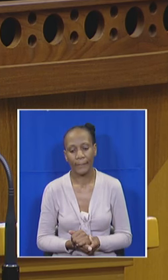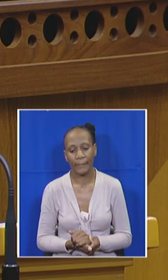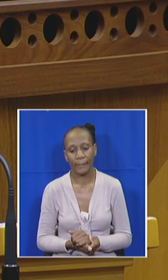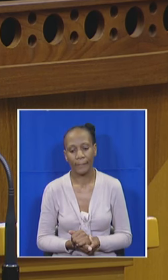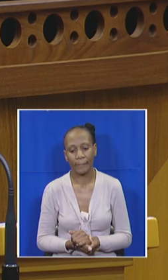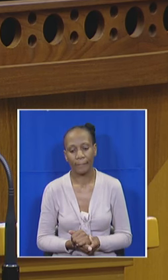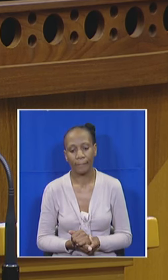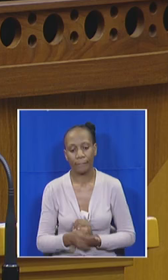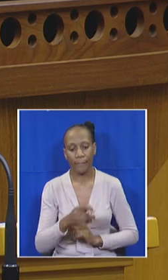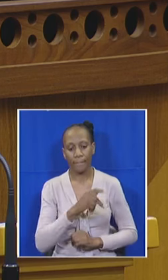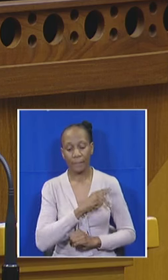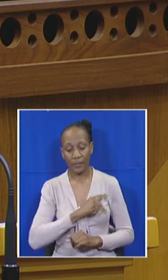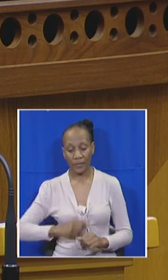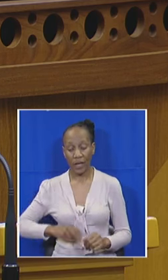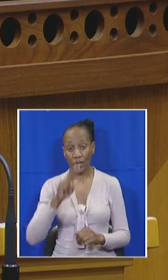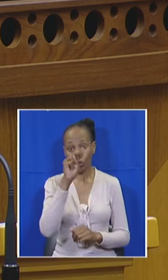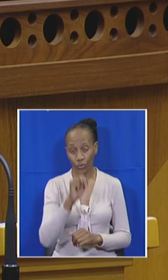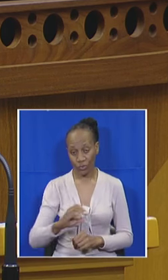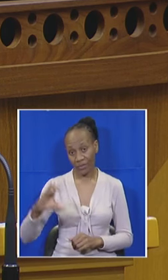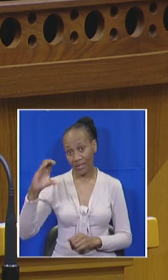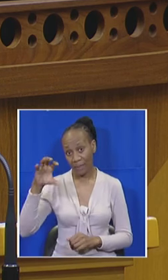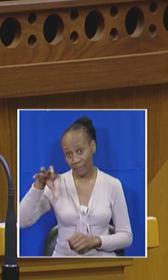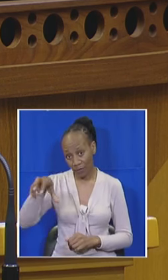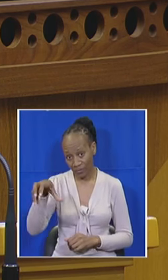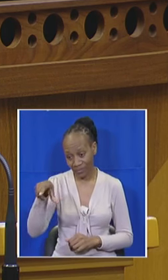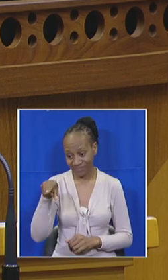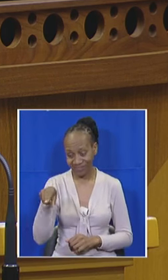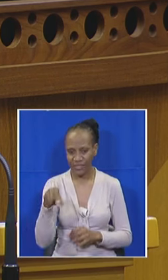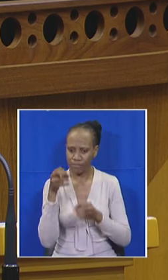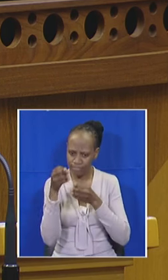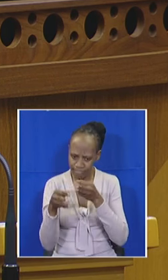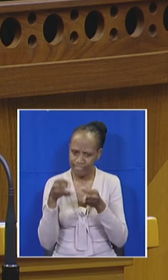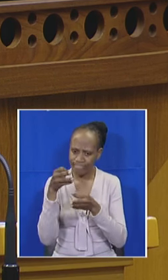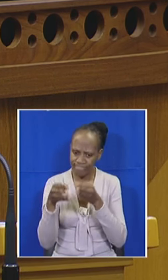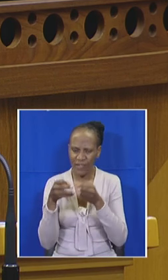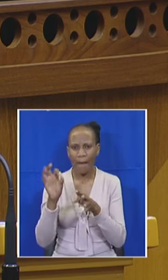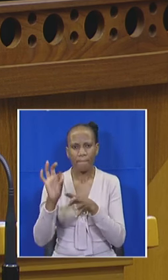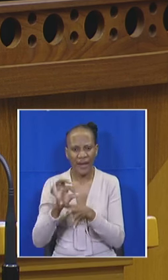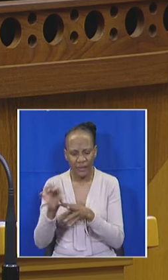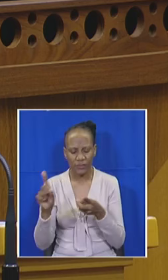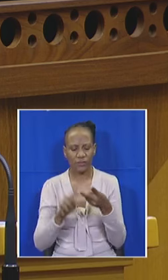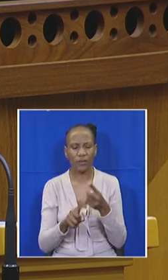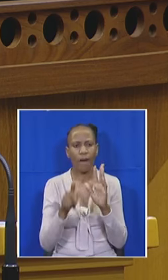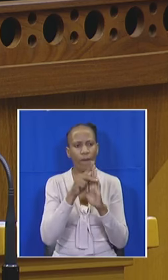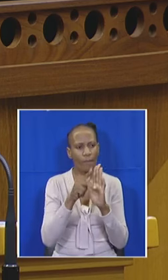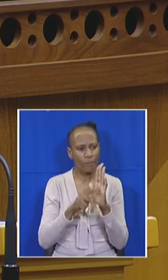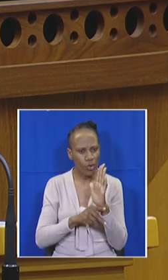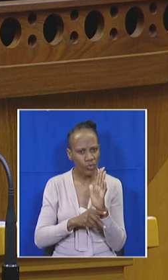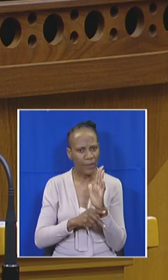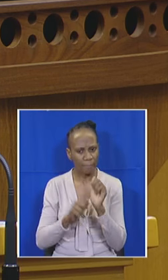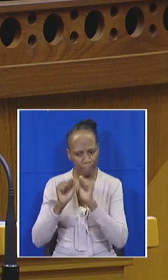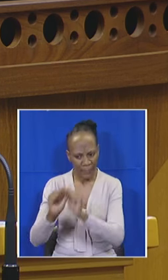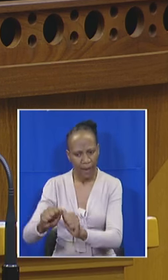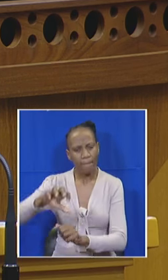the Premier of the Northern Cape, also outlined plans and programs of the Northern